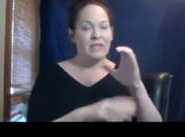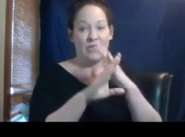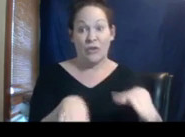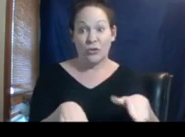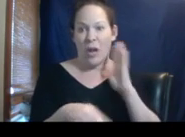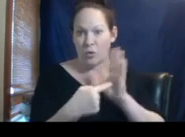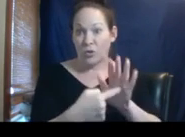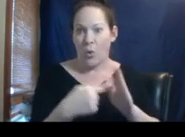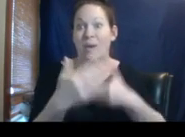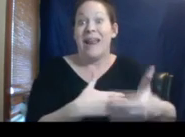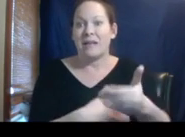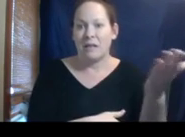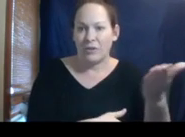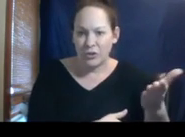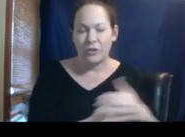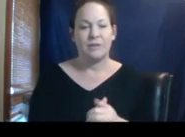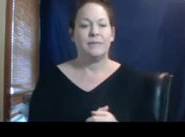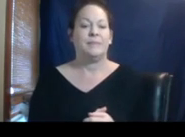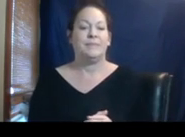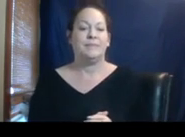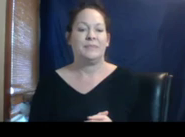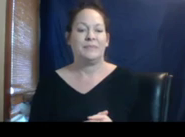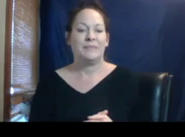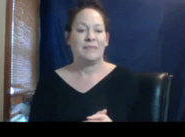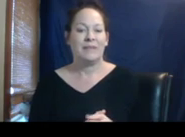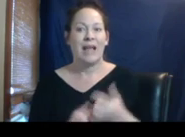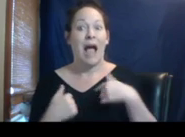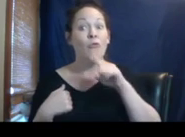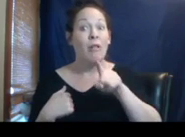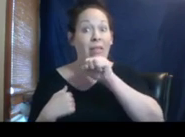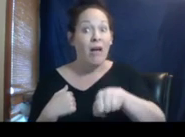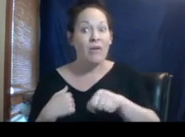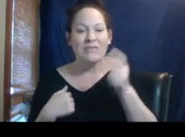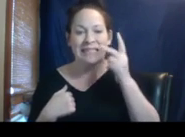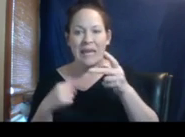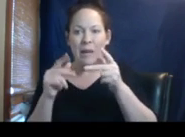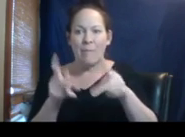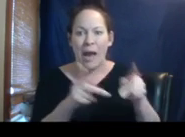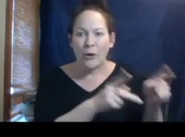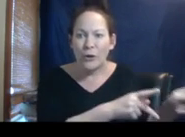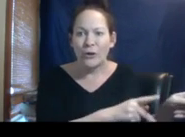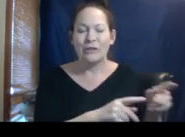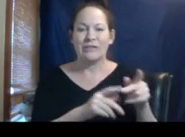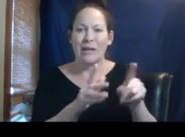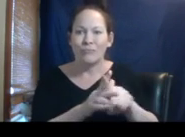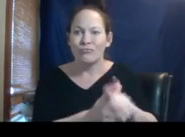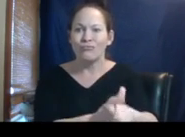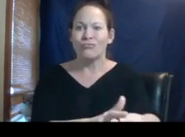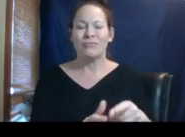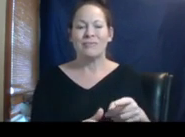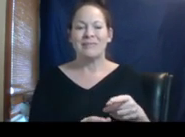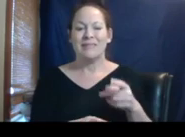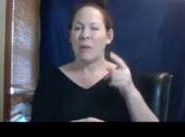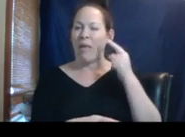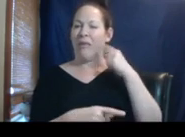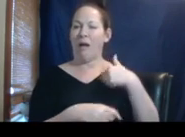I still find interesting patterns in certain types of problems when I do a type of problem set, and I think I'll put up